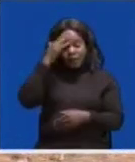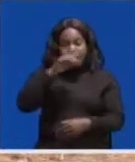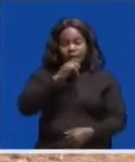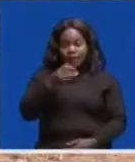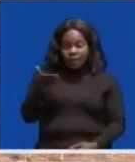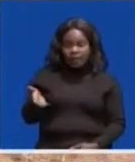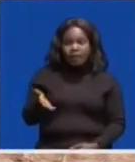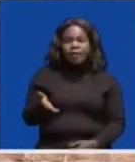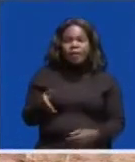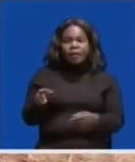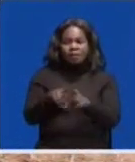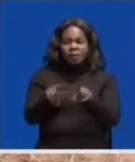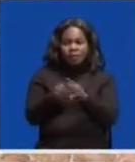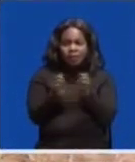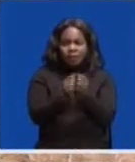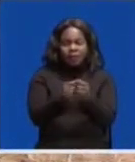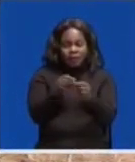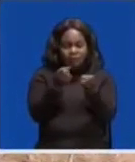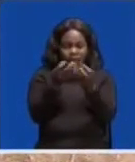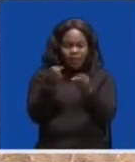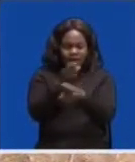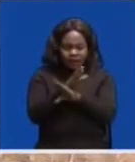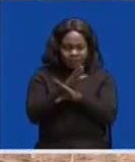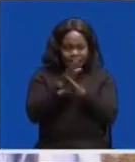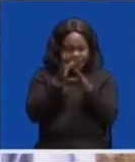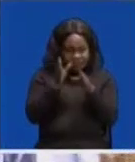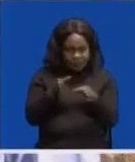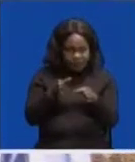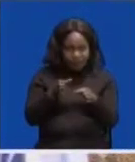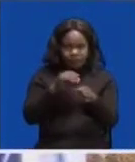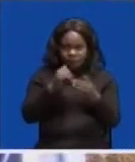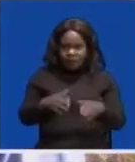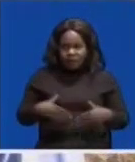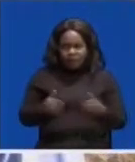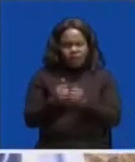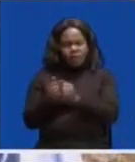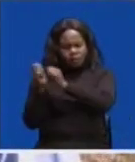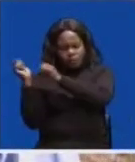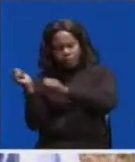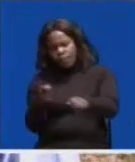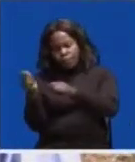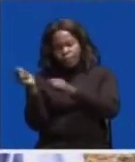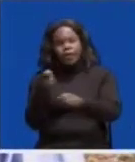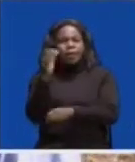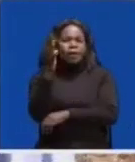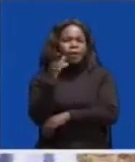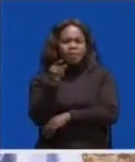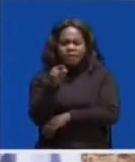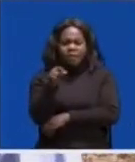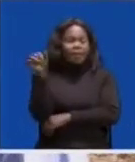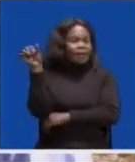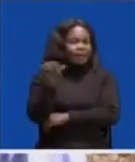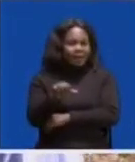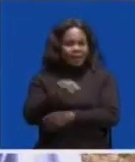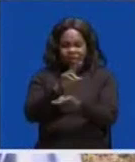he is among many Zambians who are dismayed with the cutting of the poor line. Jagabi jamaningi ibuyo aya